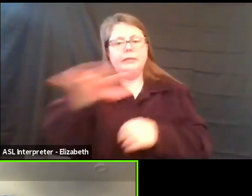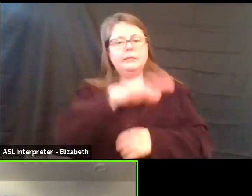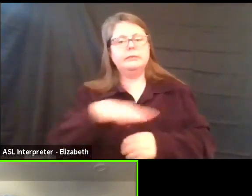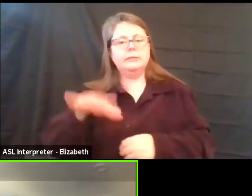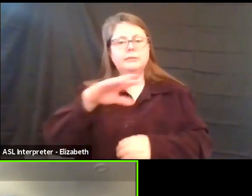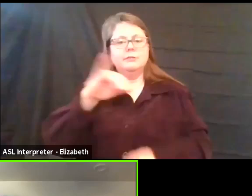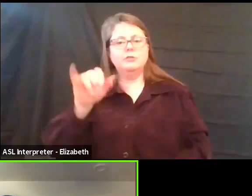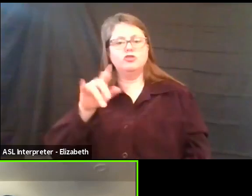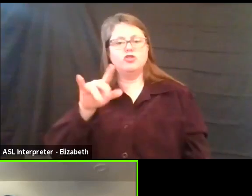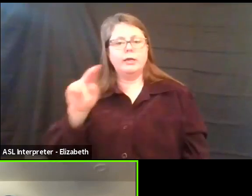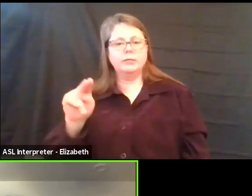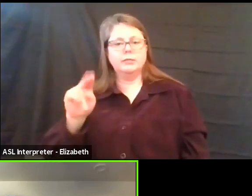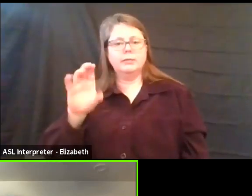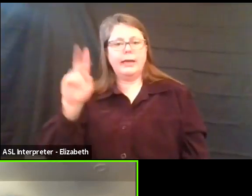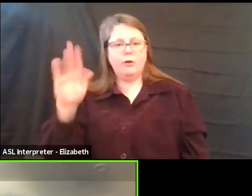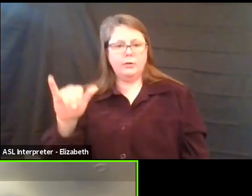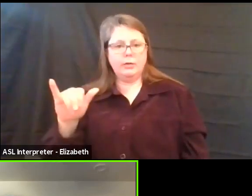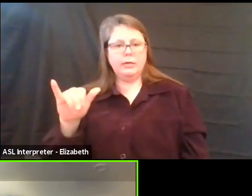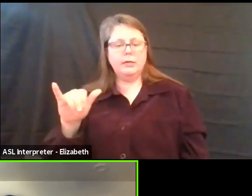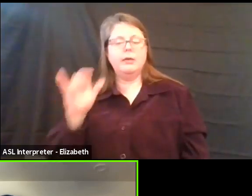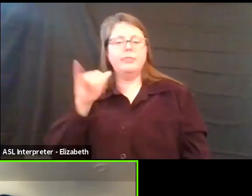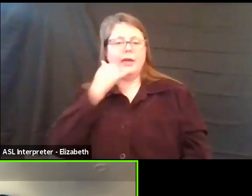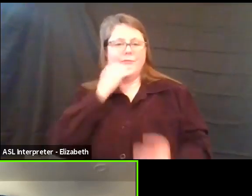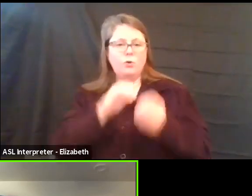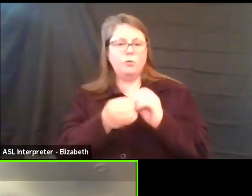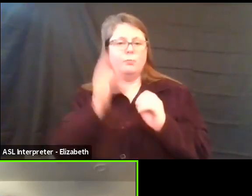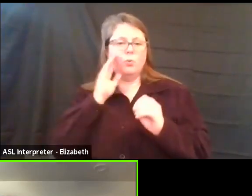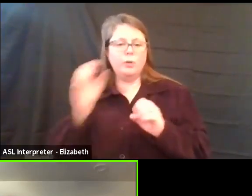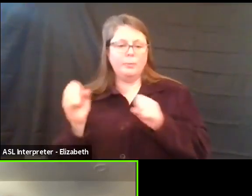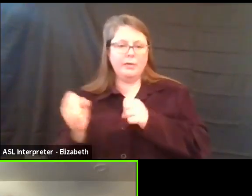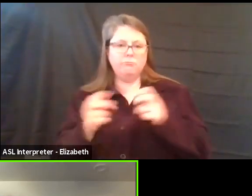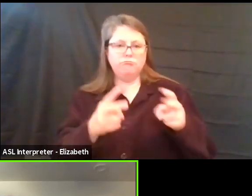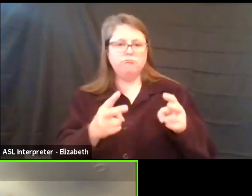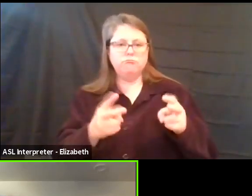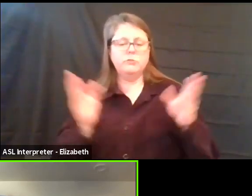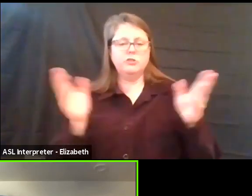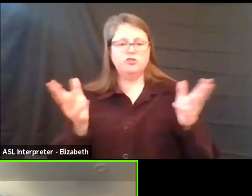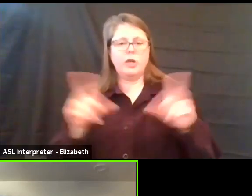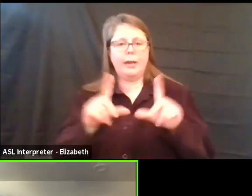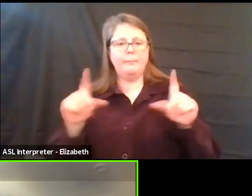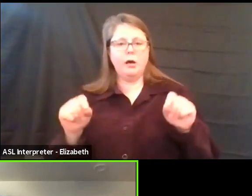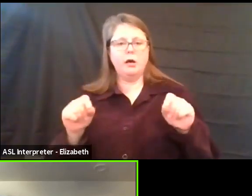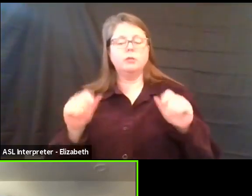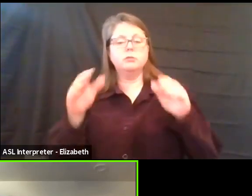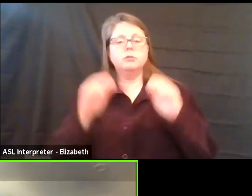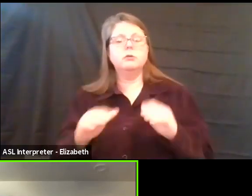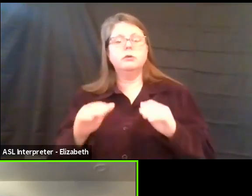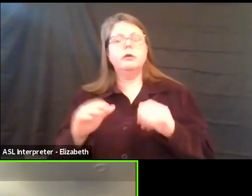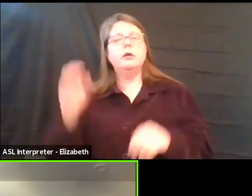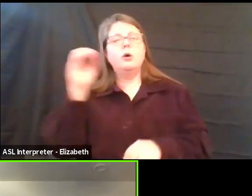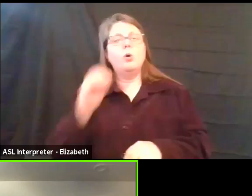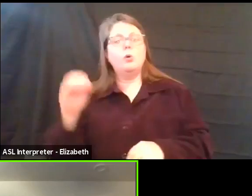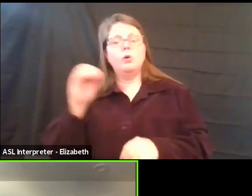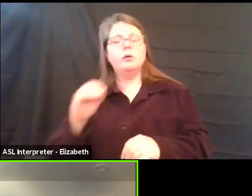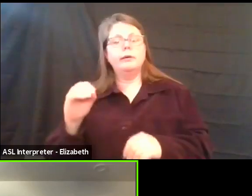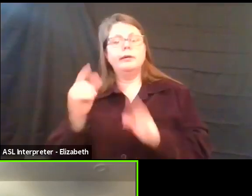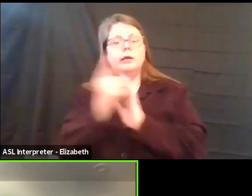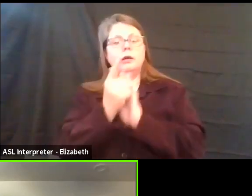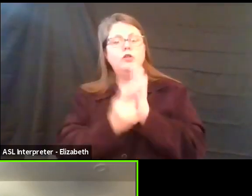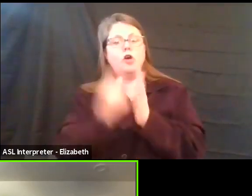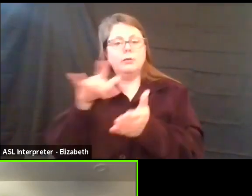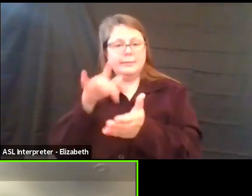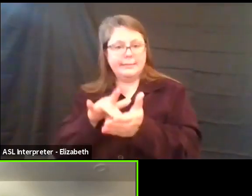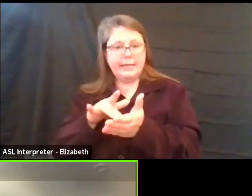And then the Oregon Law Center, who has been helping us gather resources, will be putting together a group